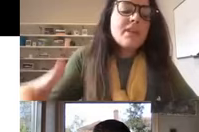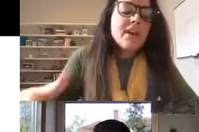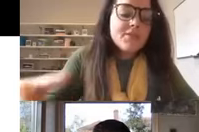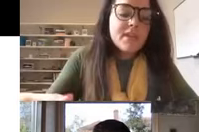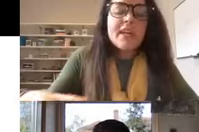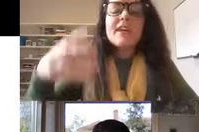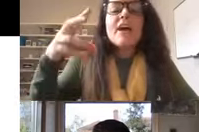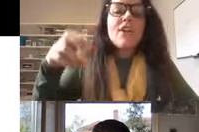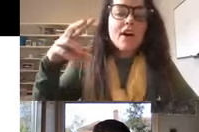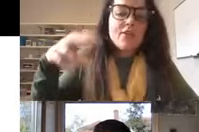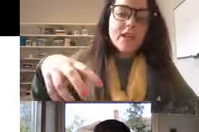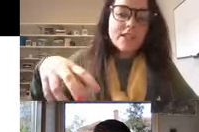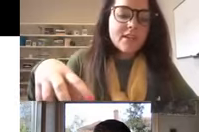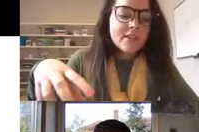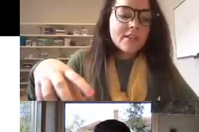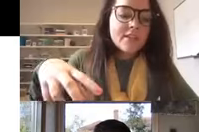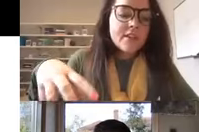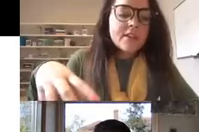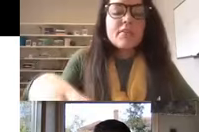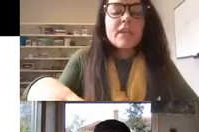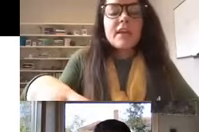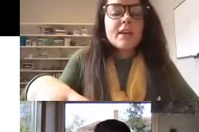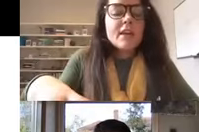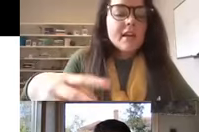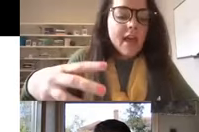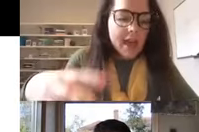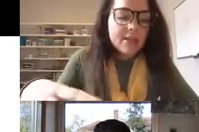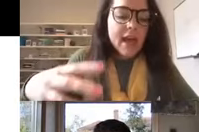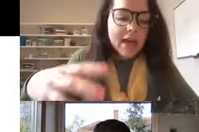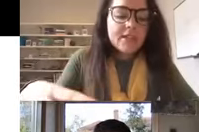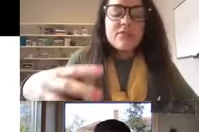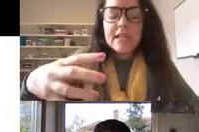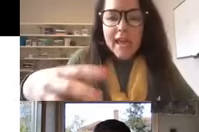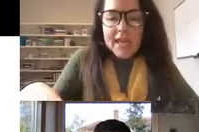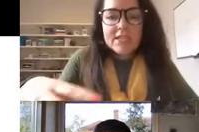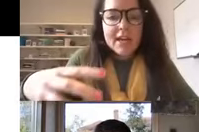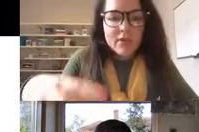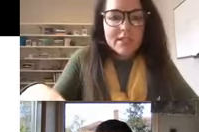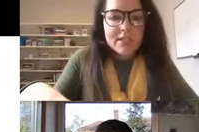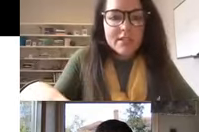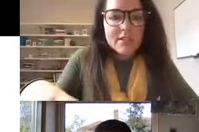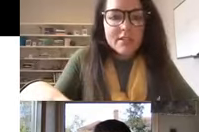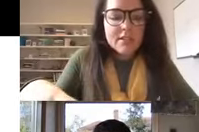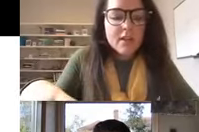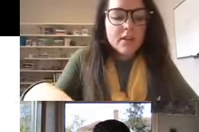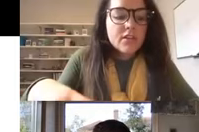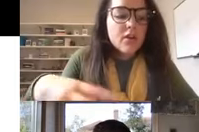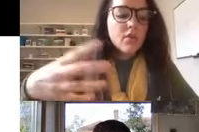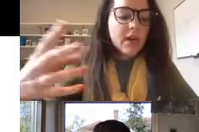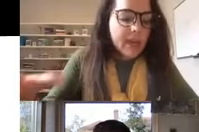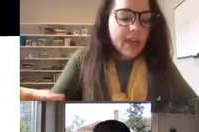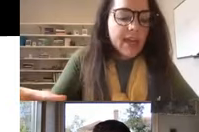moving beyond being not racist to being and actively anti-racist.